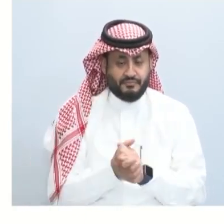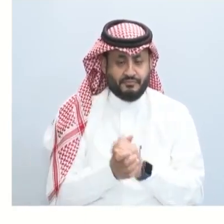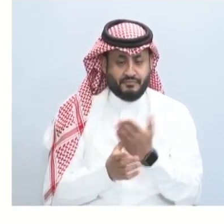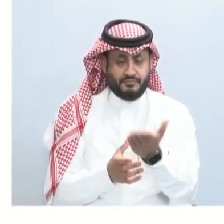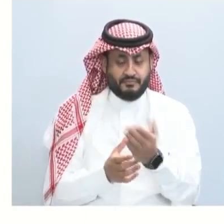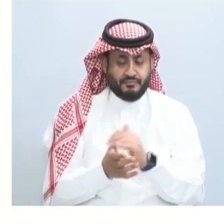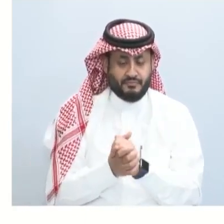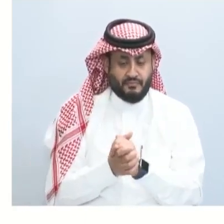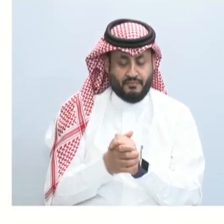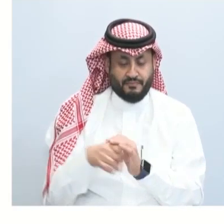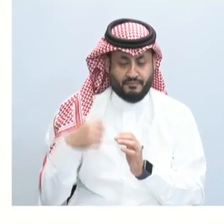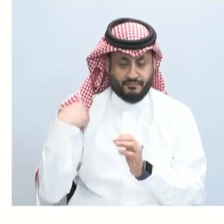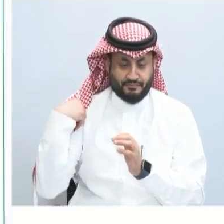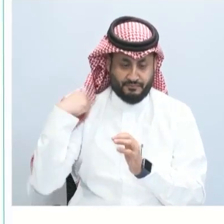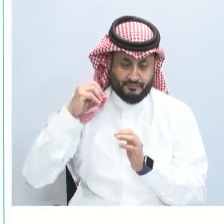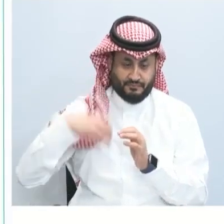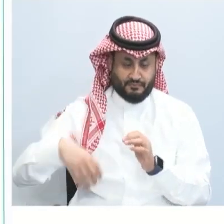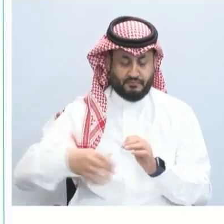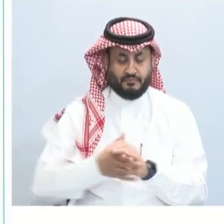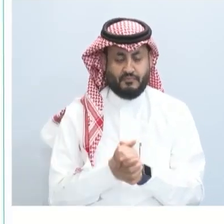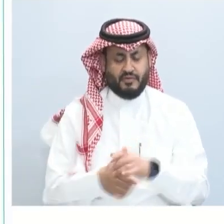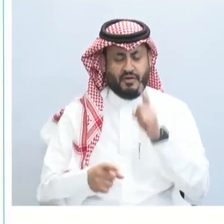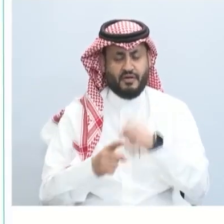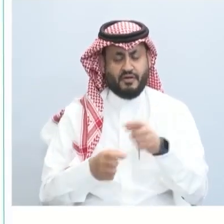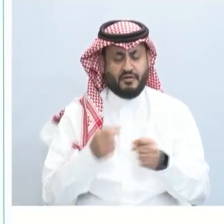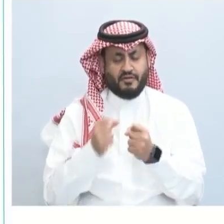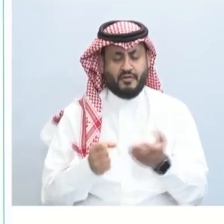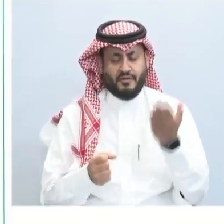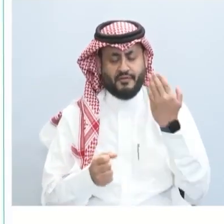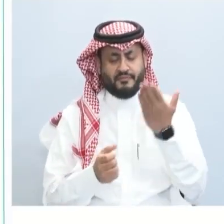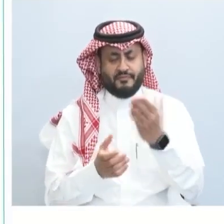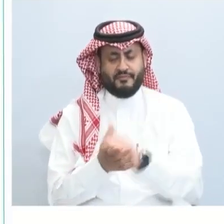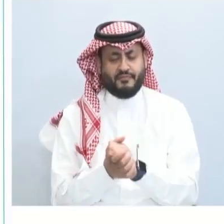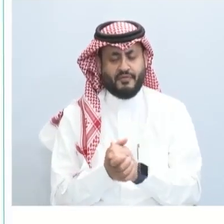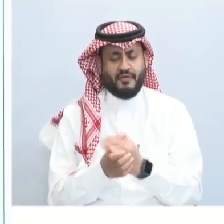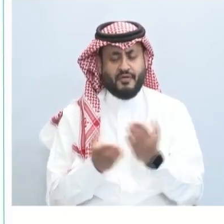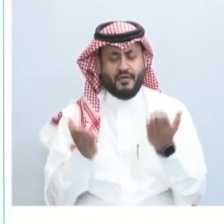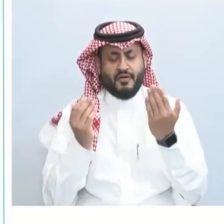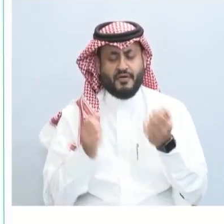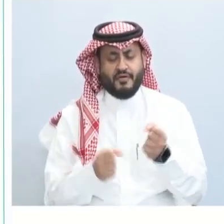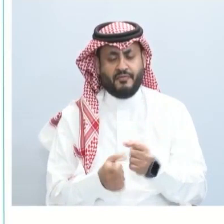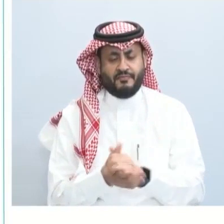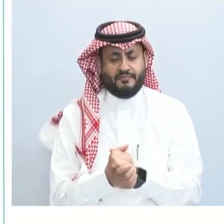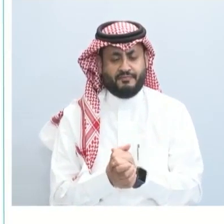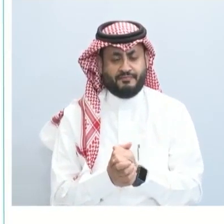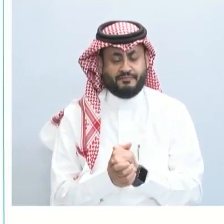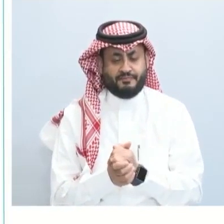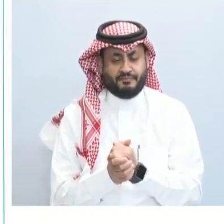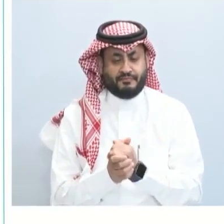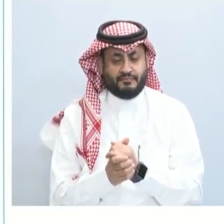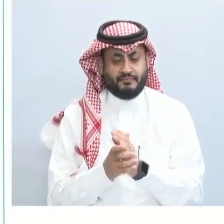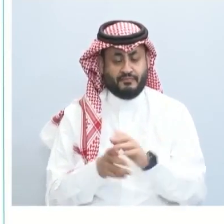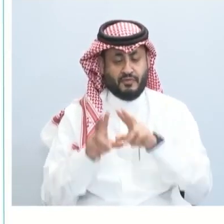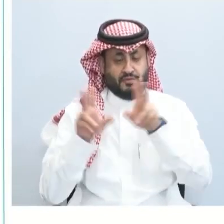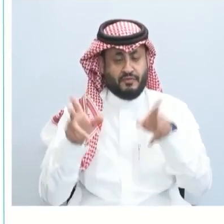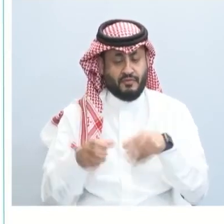So let's begin. Quick revision in our last lesson. In our last lesson, we did cover